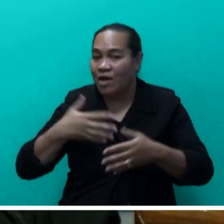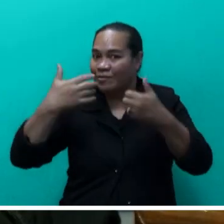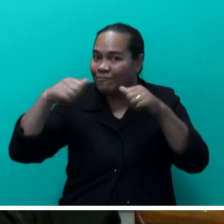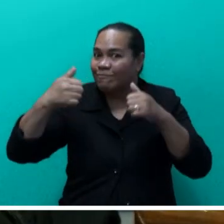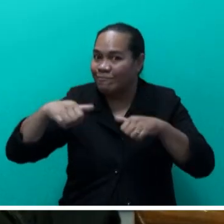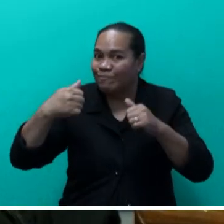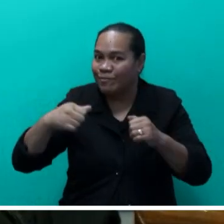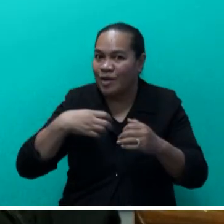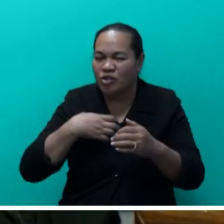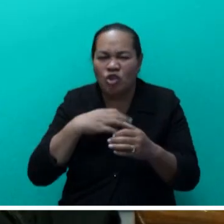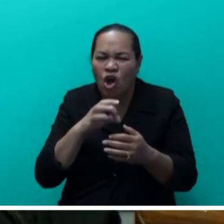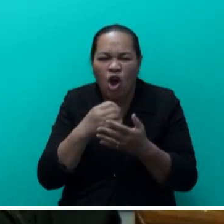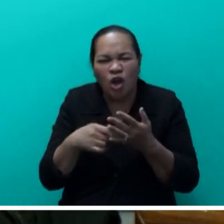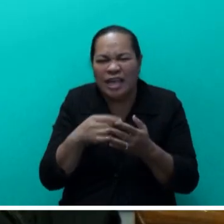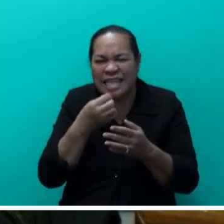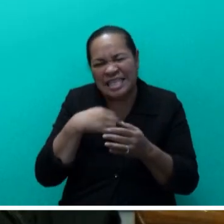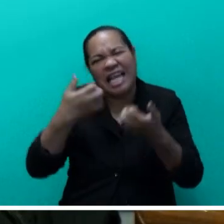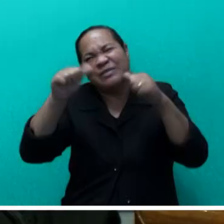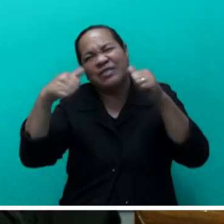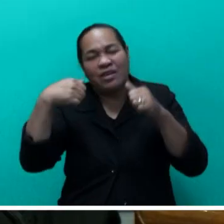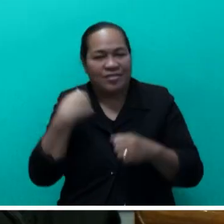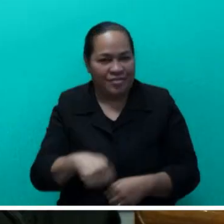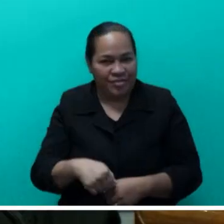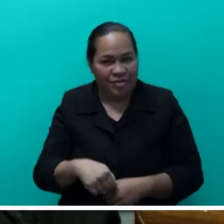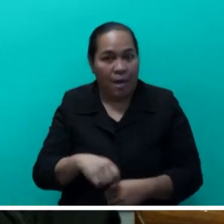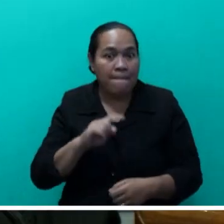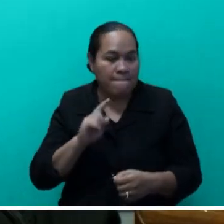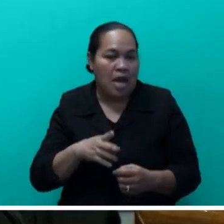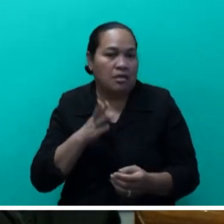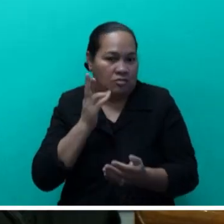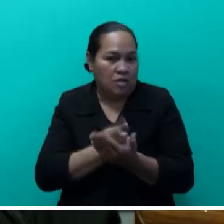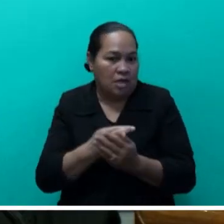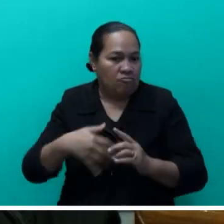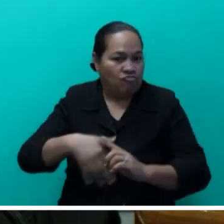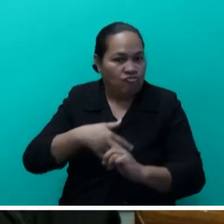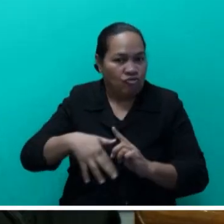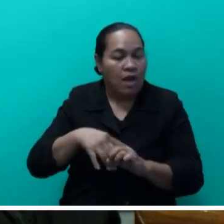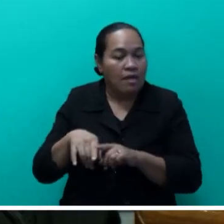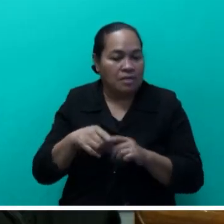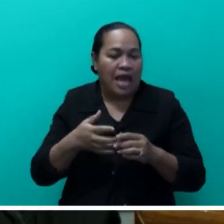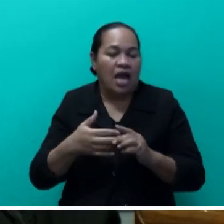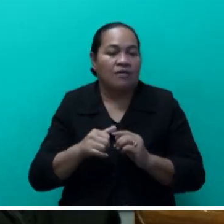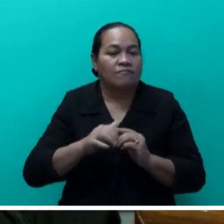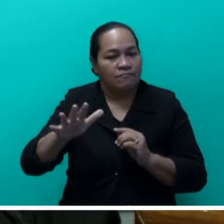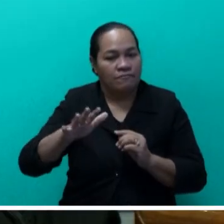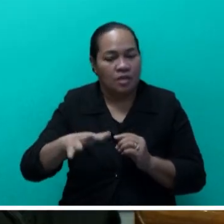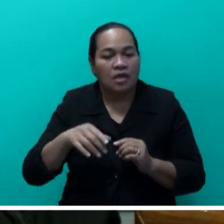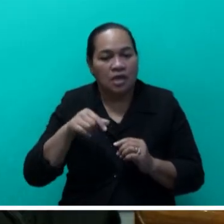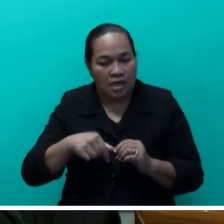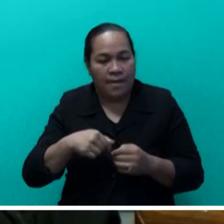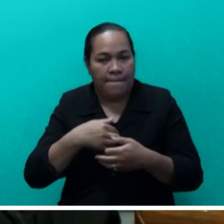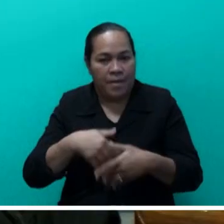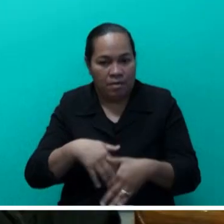than mere milestones. They signify our relentless pursuit of excellence in public service.